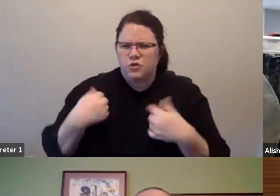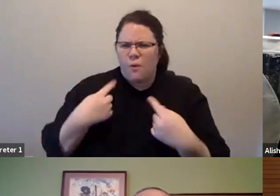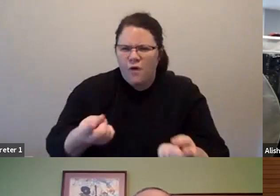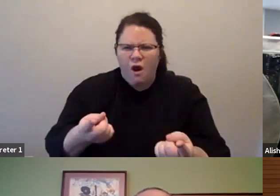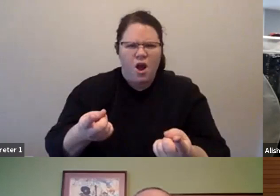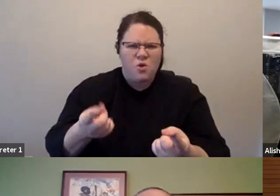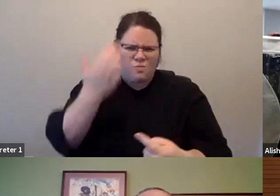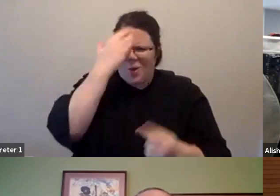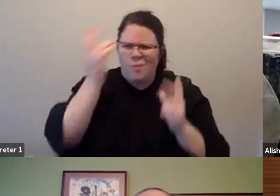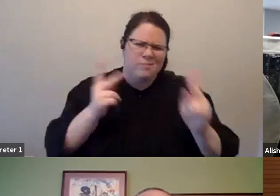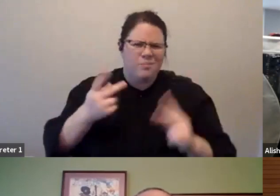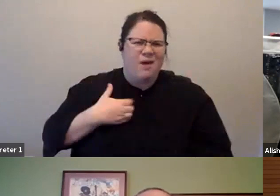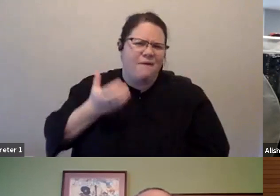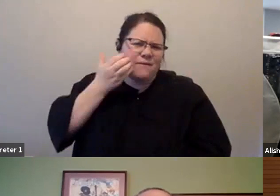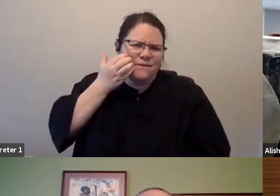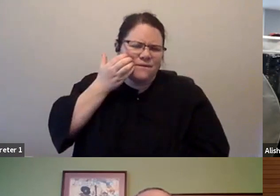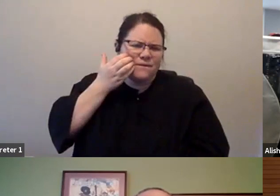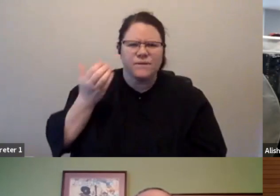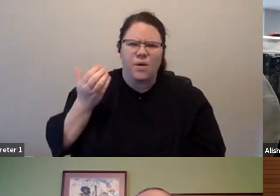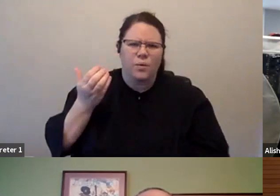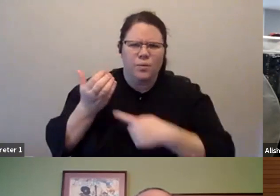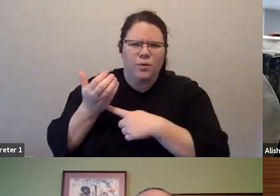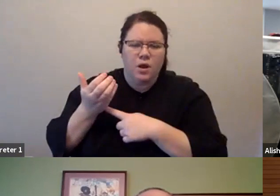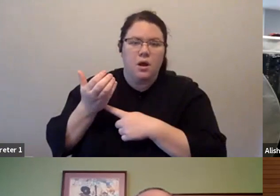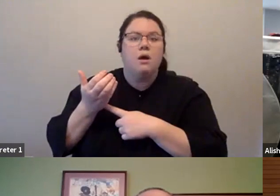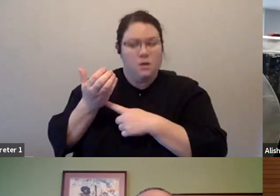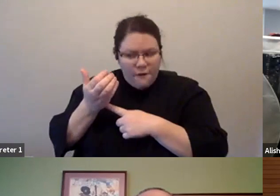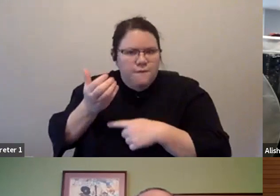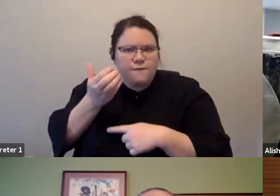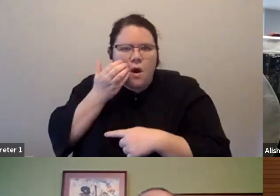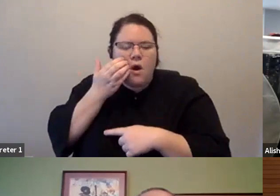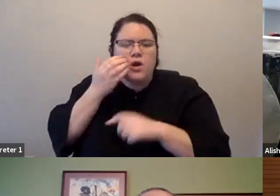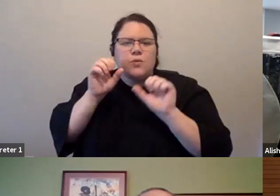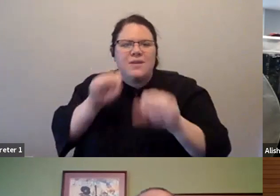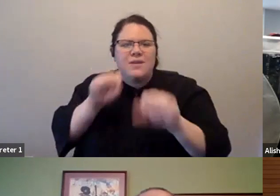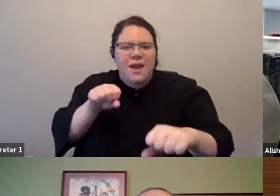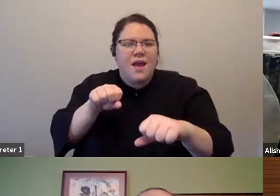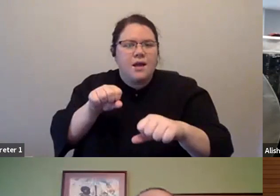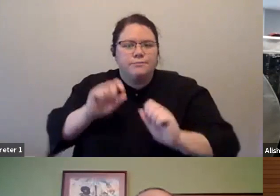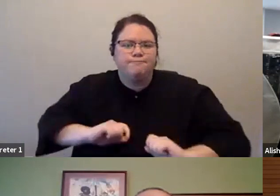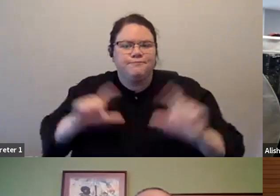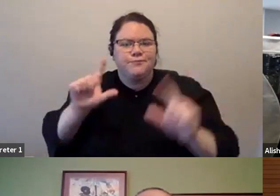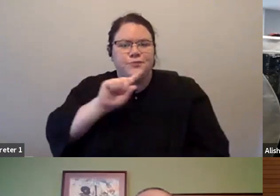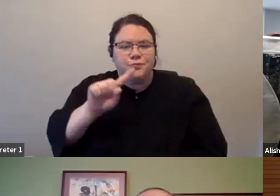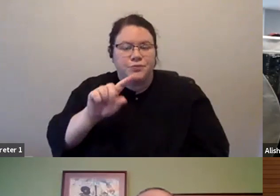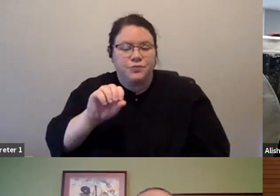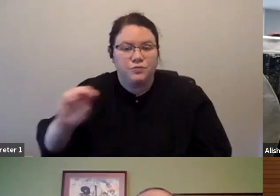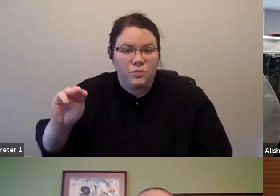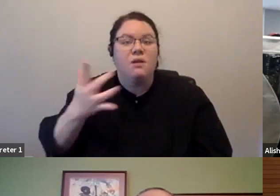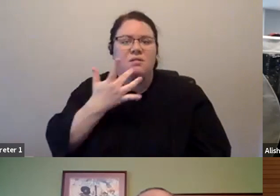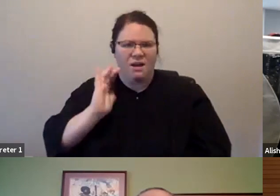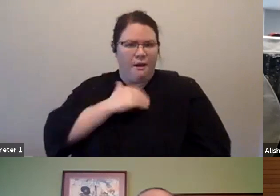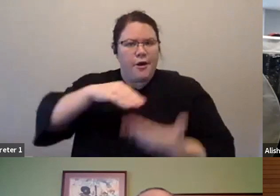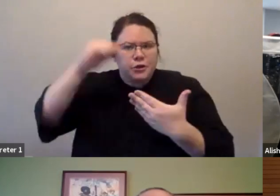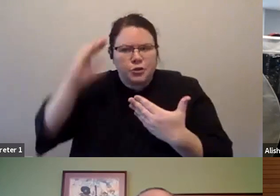phone, right? And from cell phones, you're able to still access Zoom. And for our students, as related to them, they were able to, in many instances,